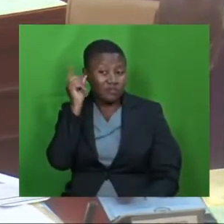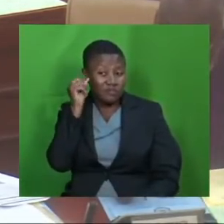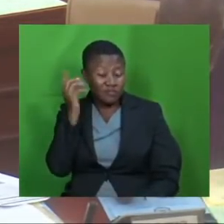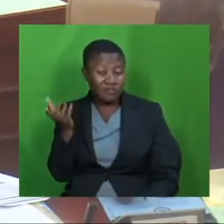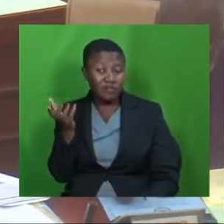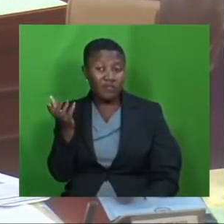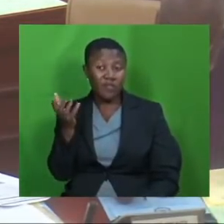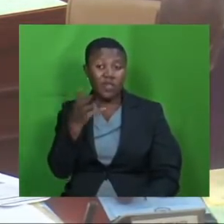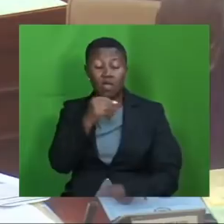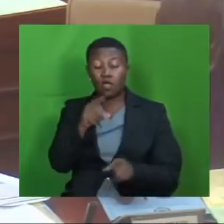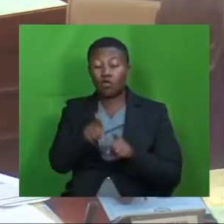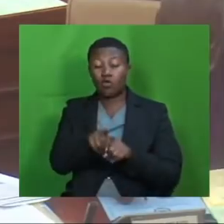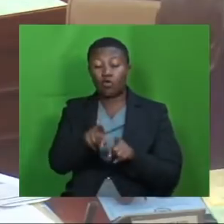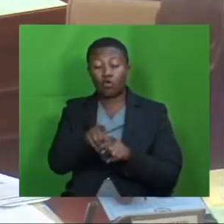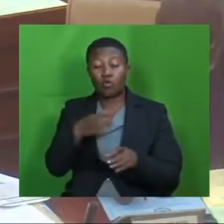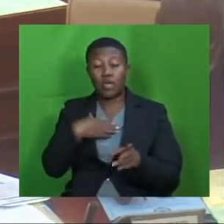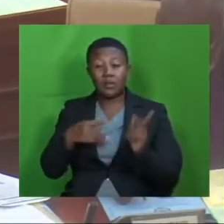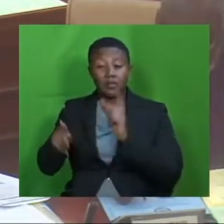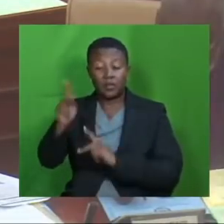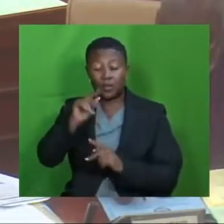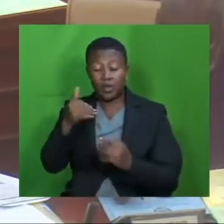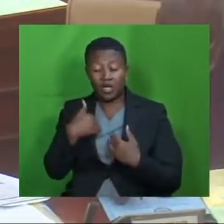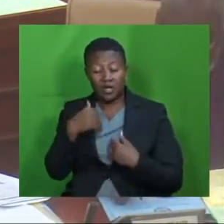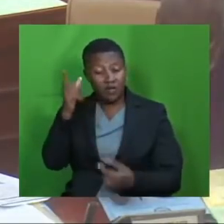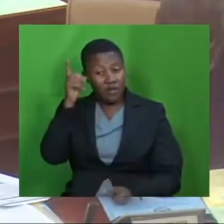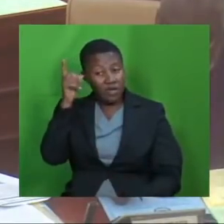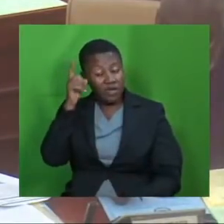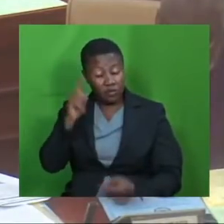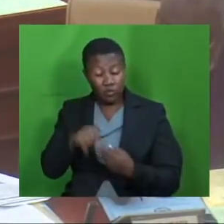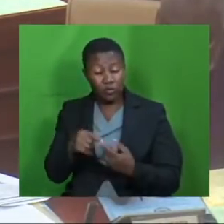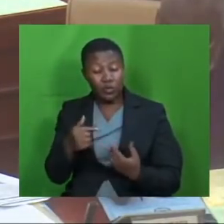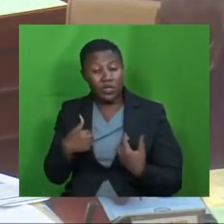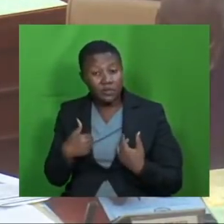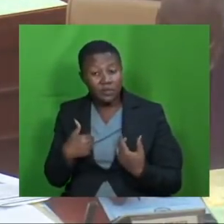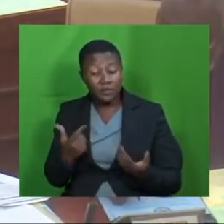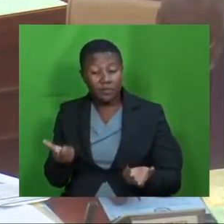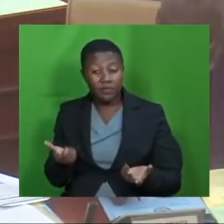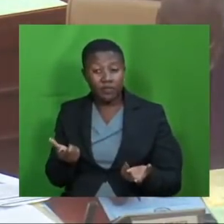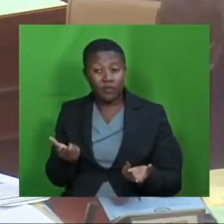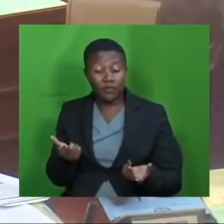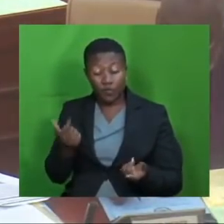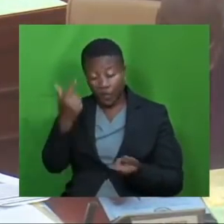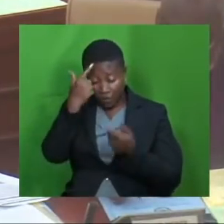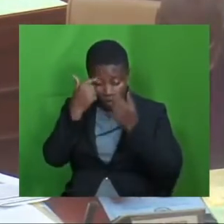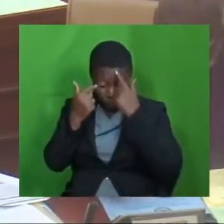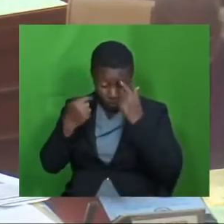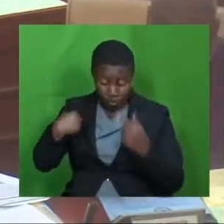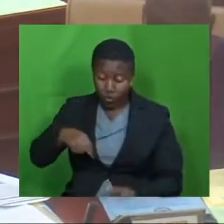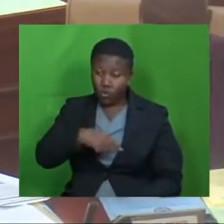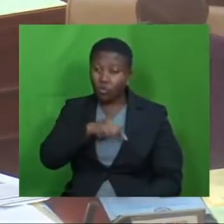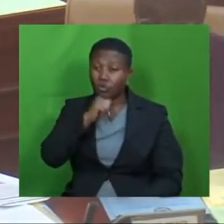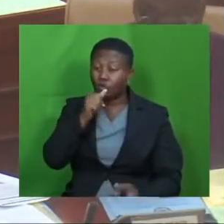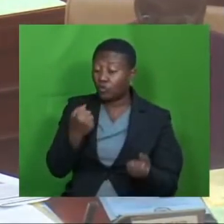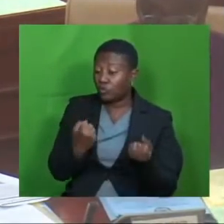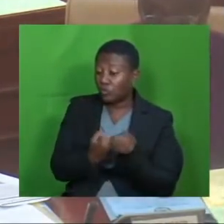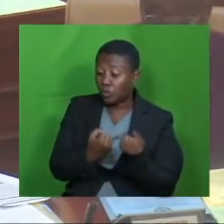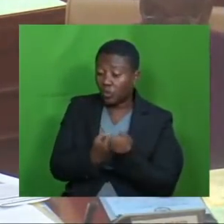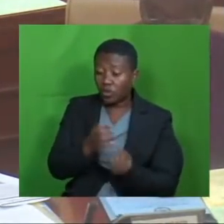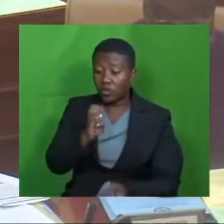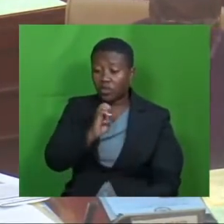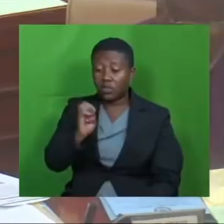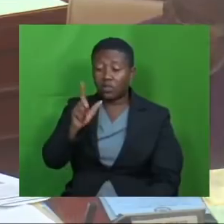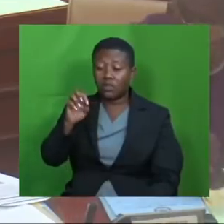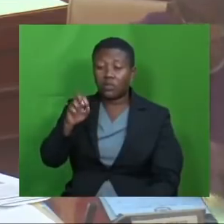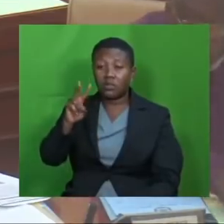me, Mr. Speaker, because we do not support the e-levy.